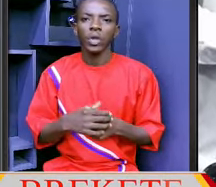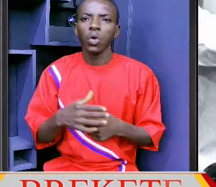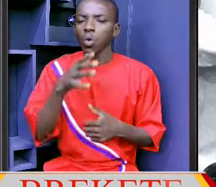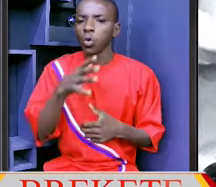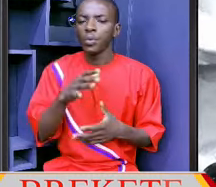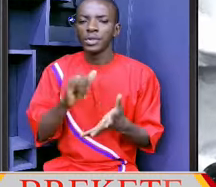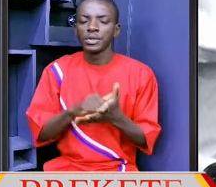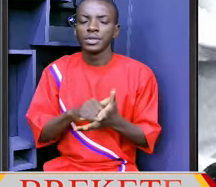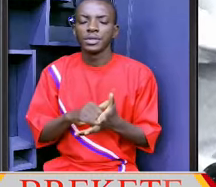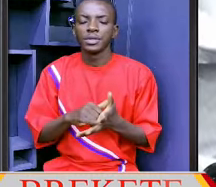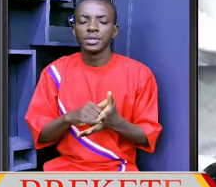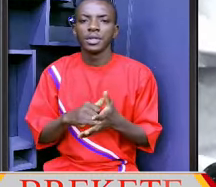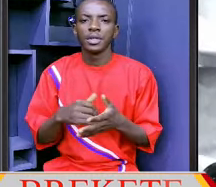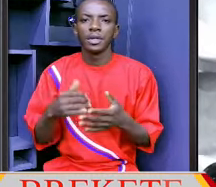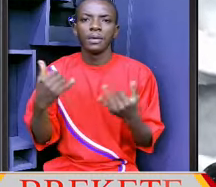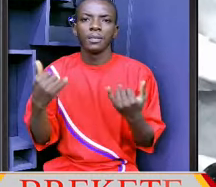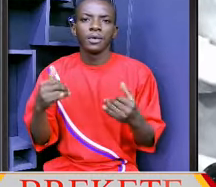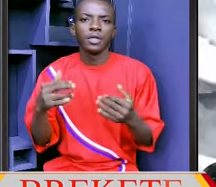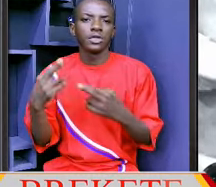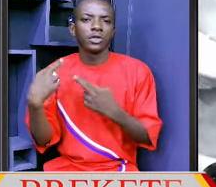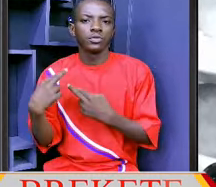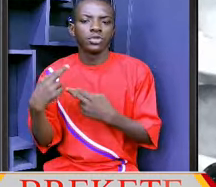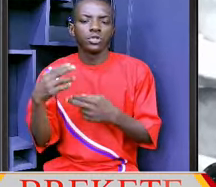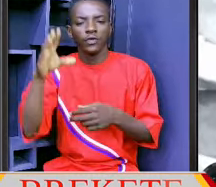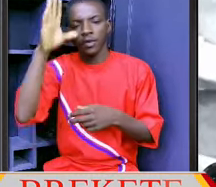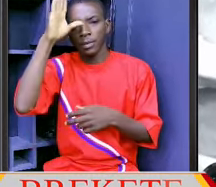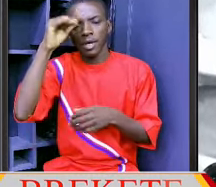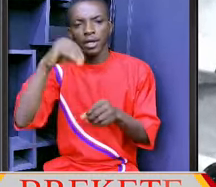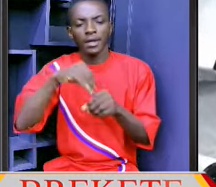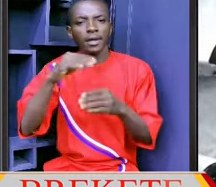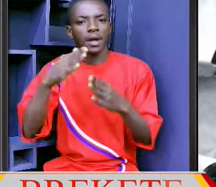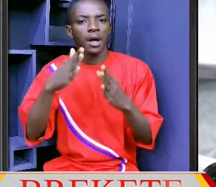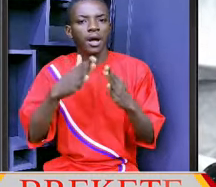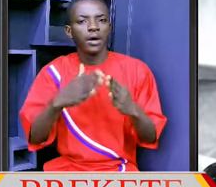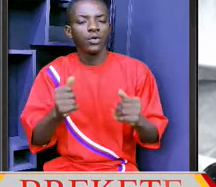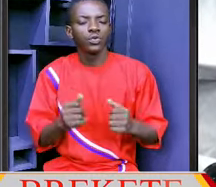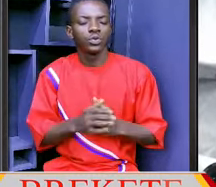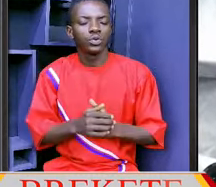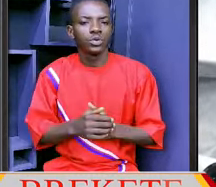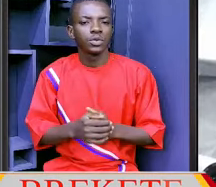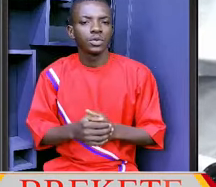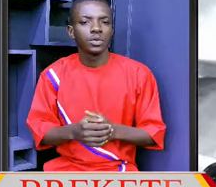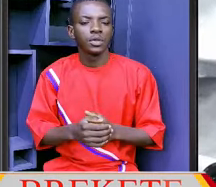Woman, when she they play the role of a man for house.